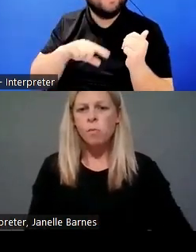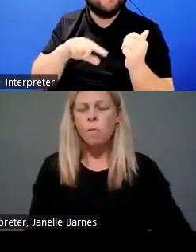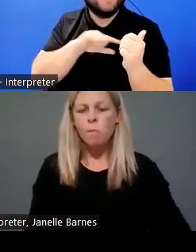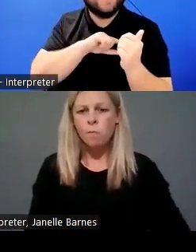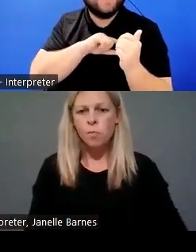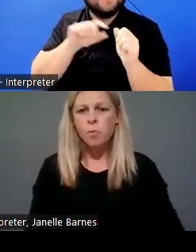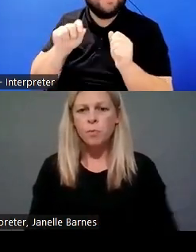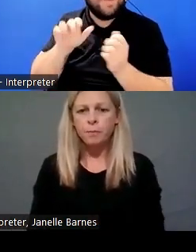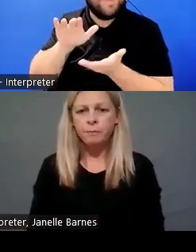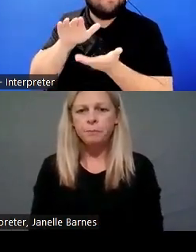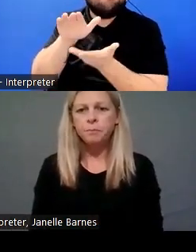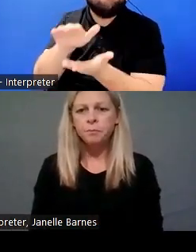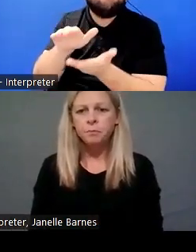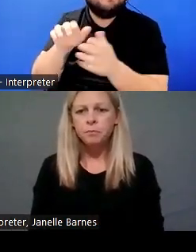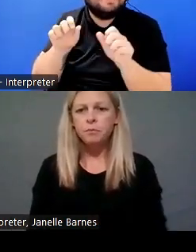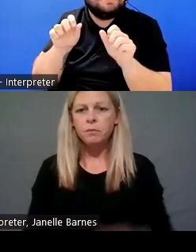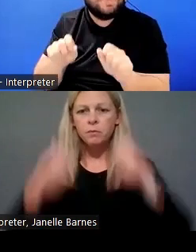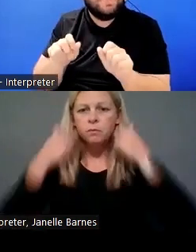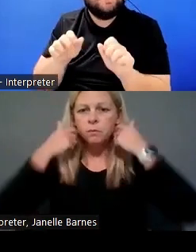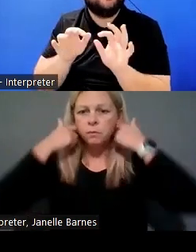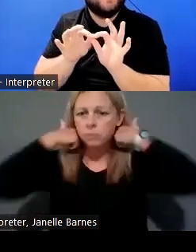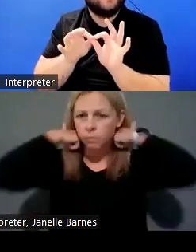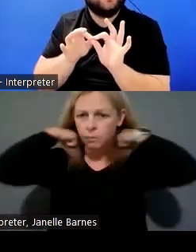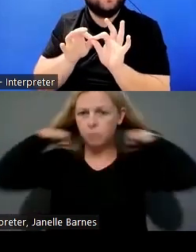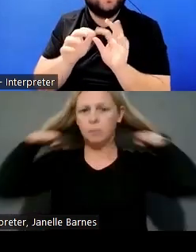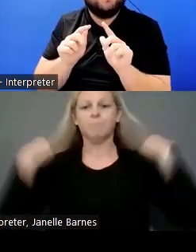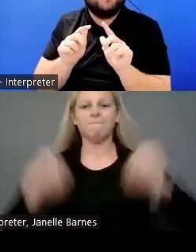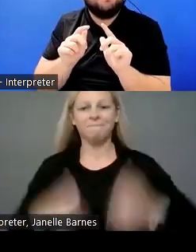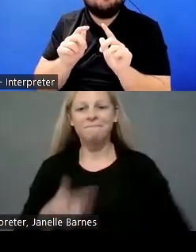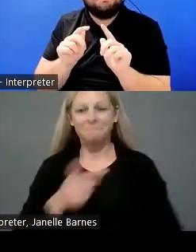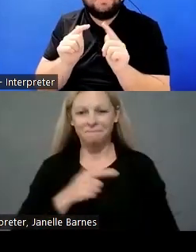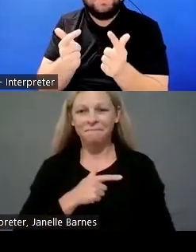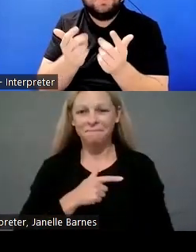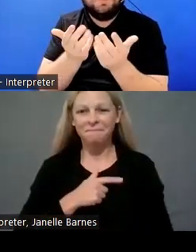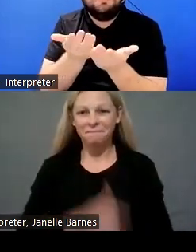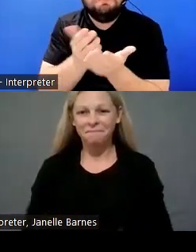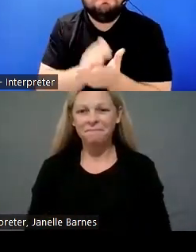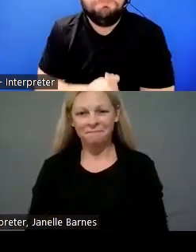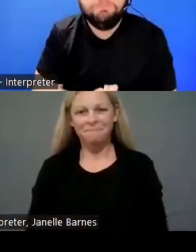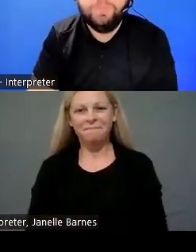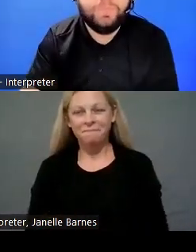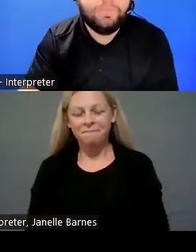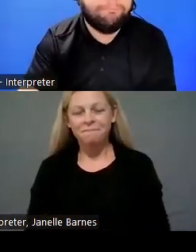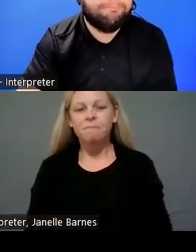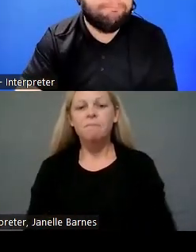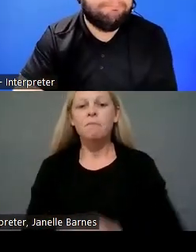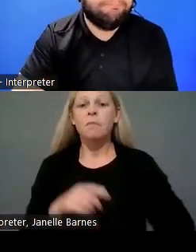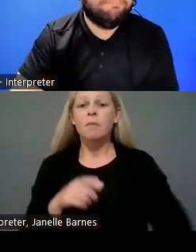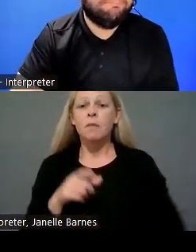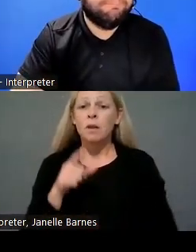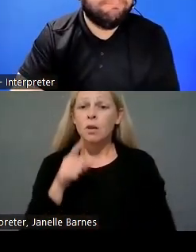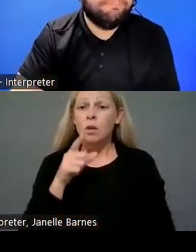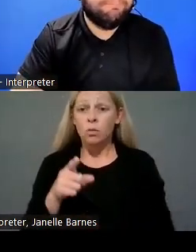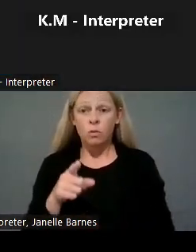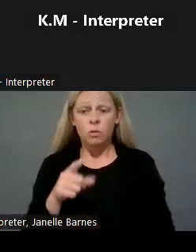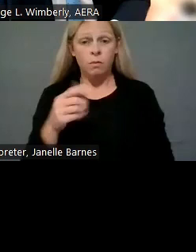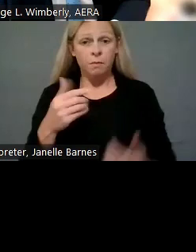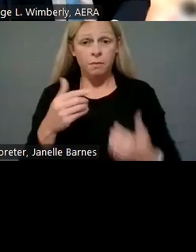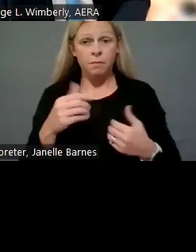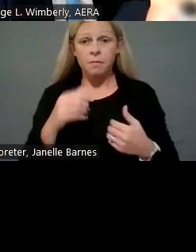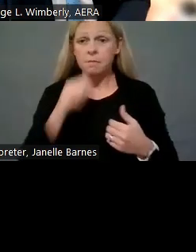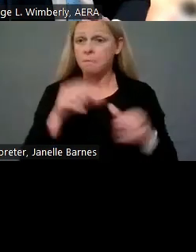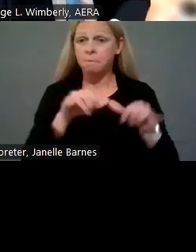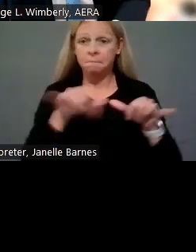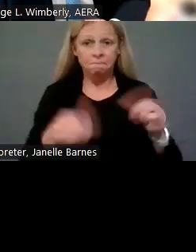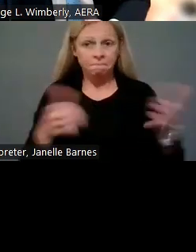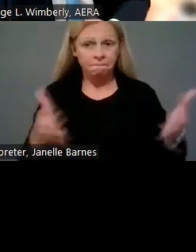are. Or if you are happen not to be on a visa, but you're not a U.S. citizen or a permanent